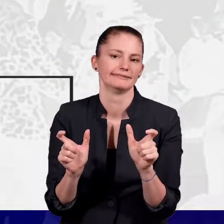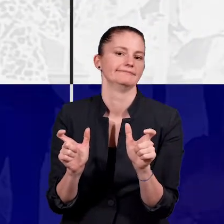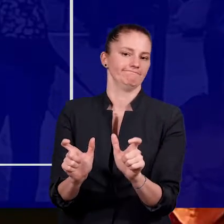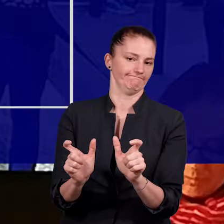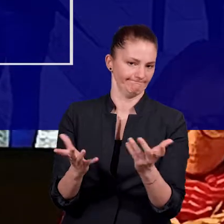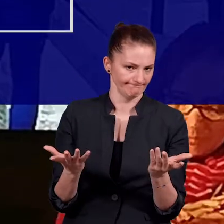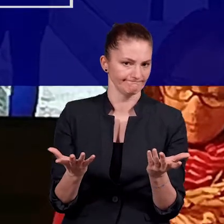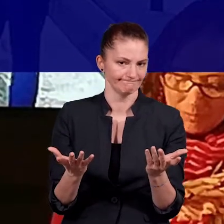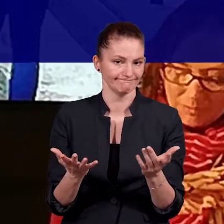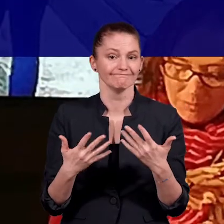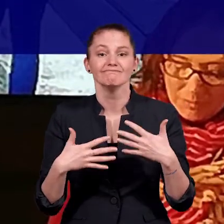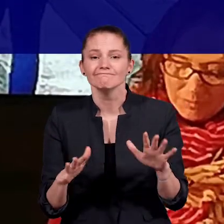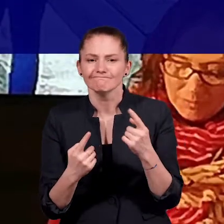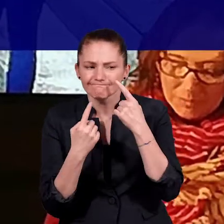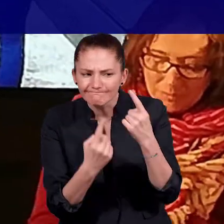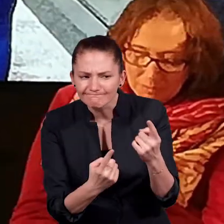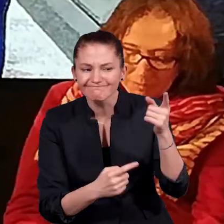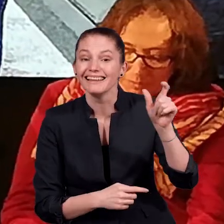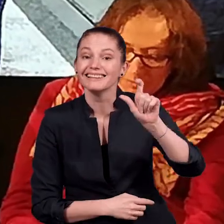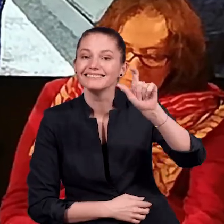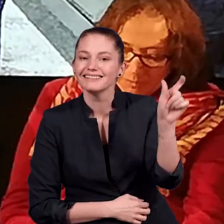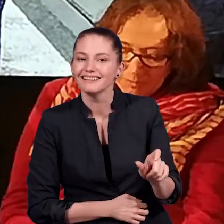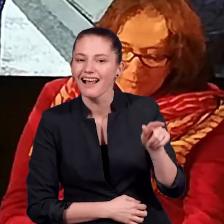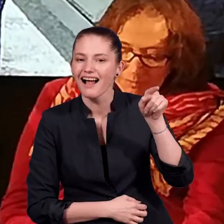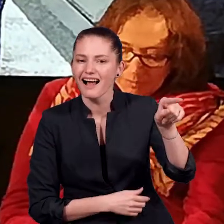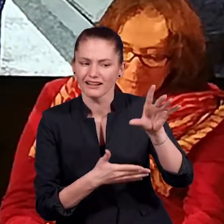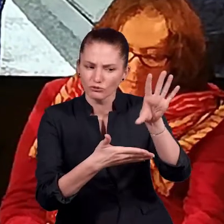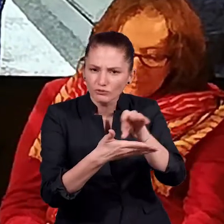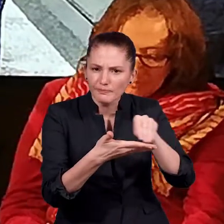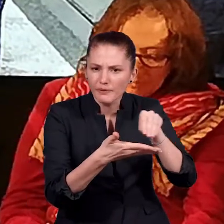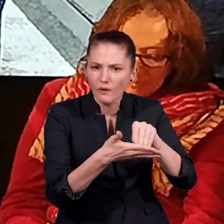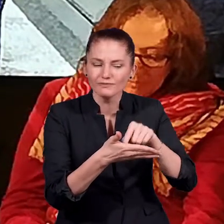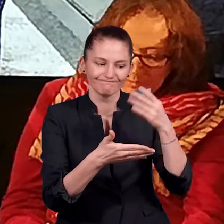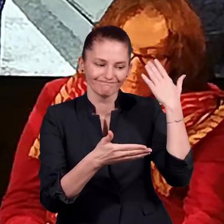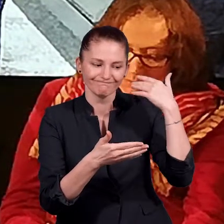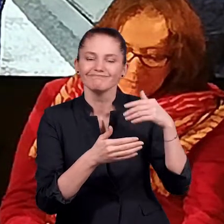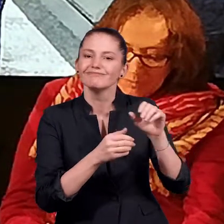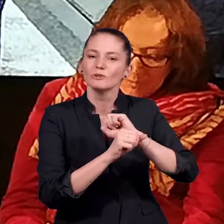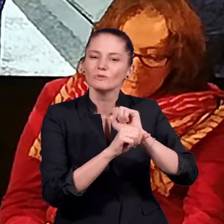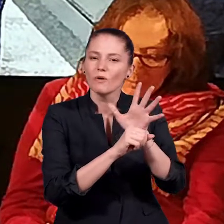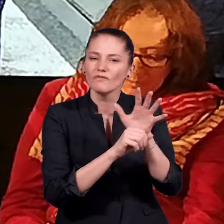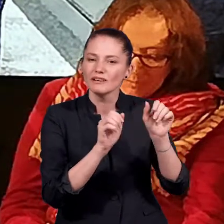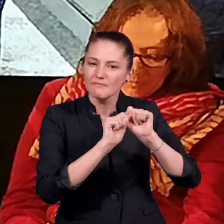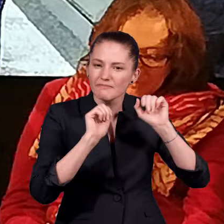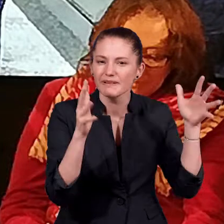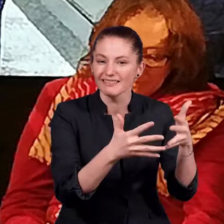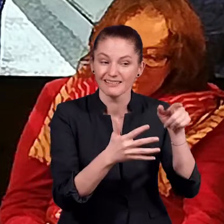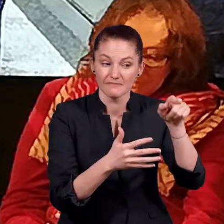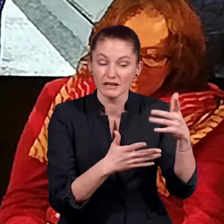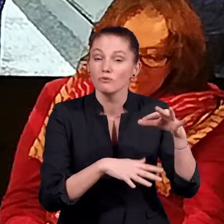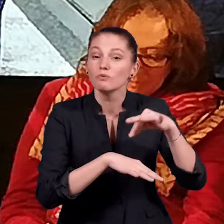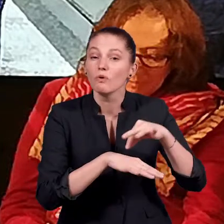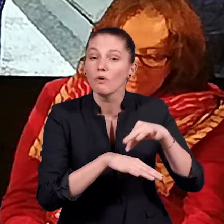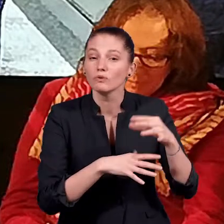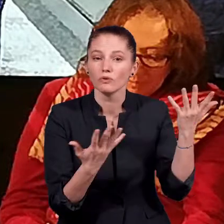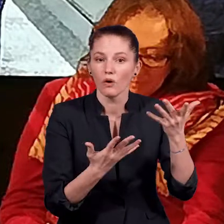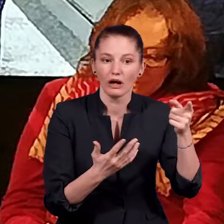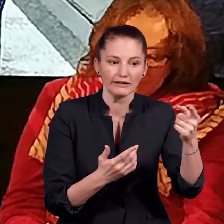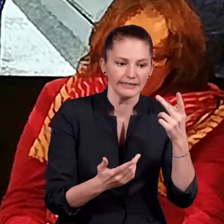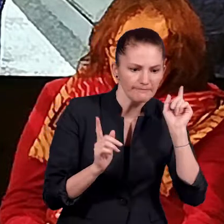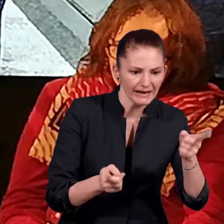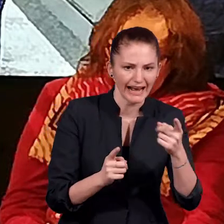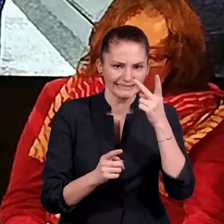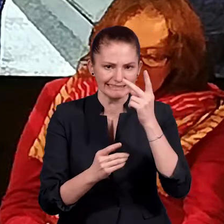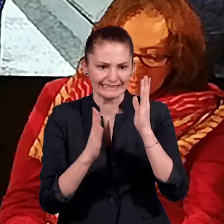healthcare. Fact. Reports from Italy suggested that doctors were rationing intensive care